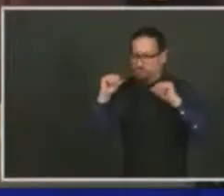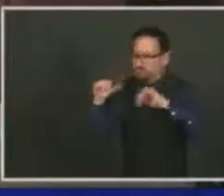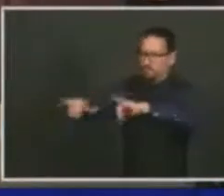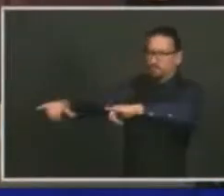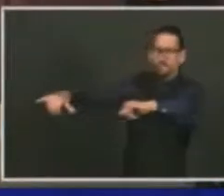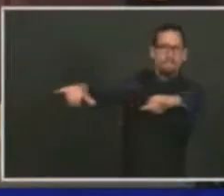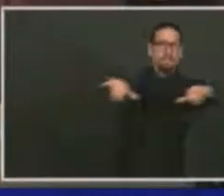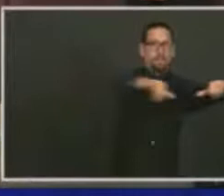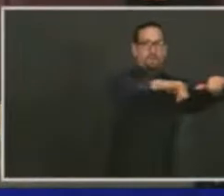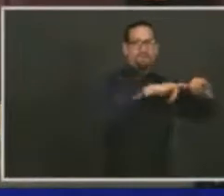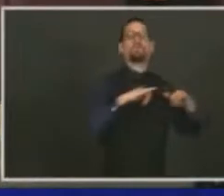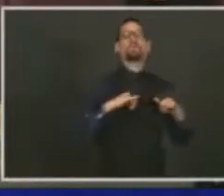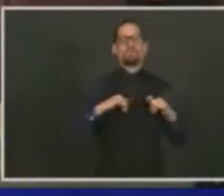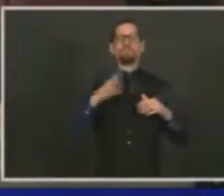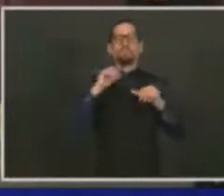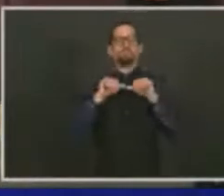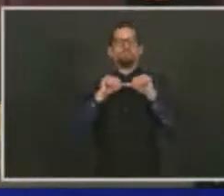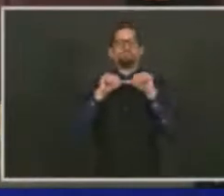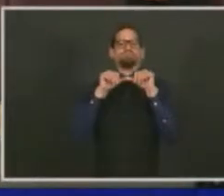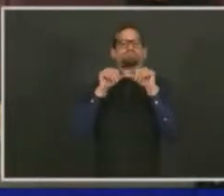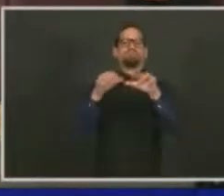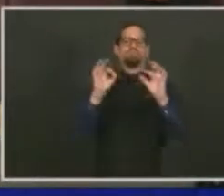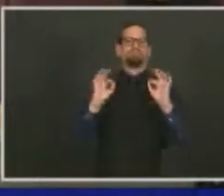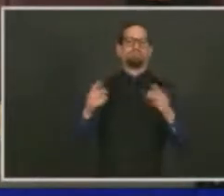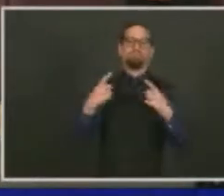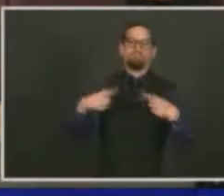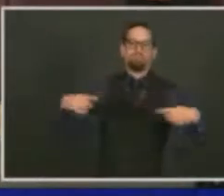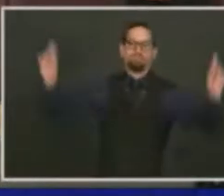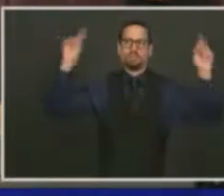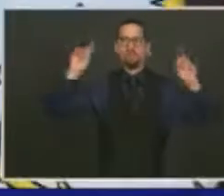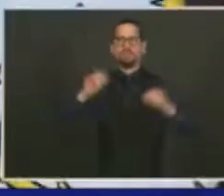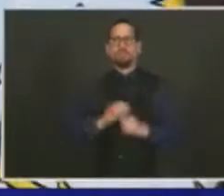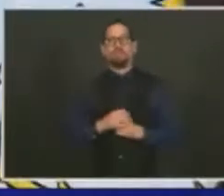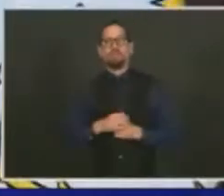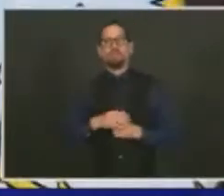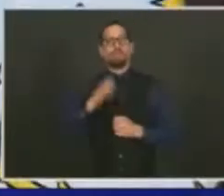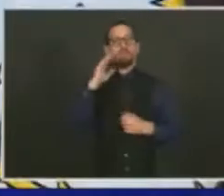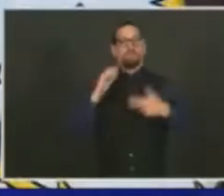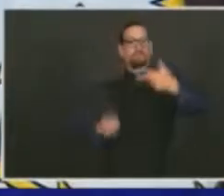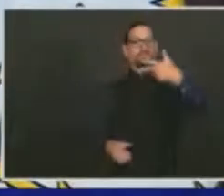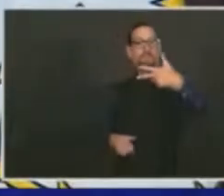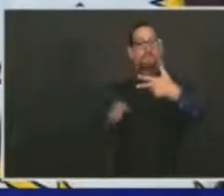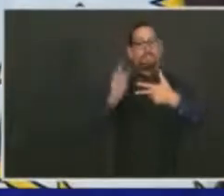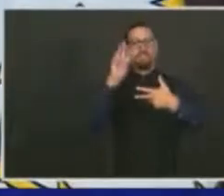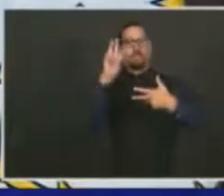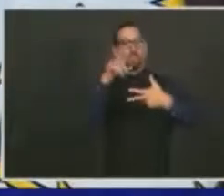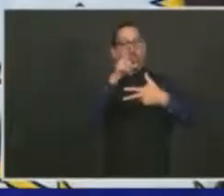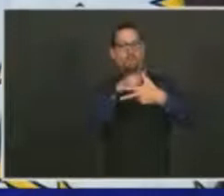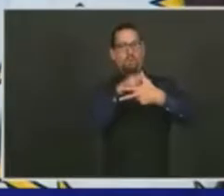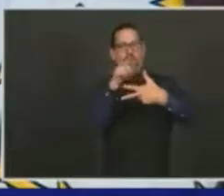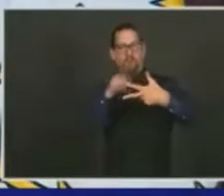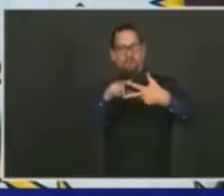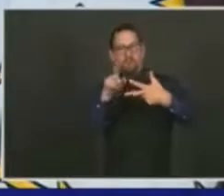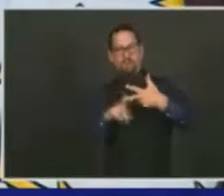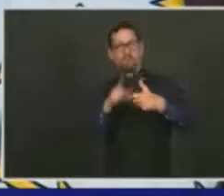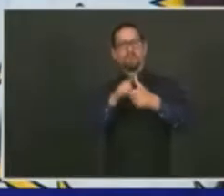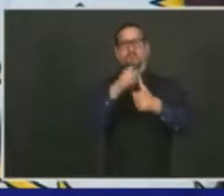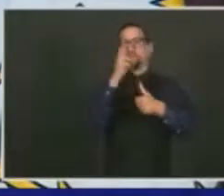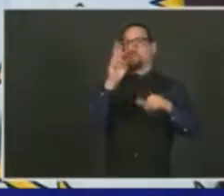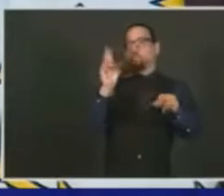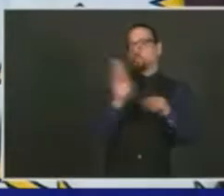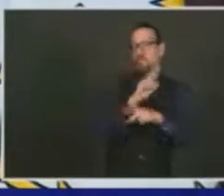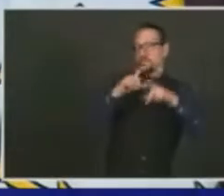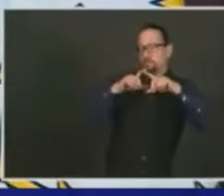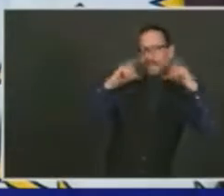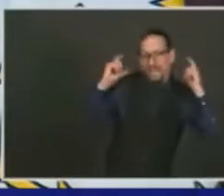about the 3 W's: wear your mask, wash your hands, and watch your distance. Today, I want to add